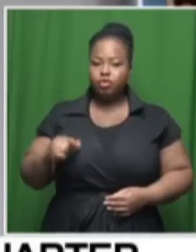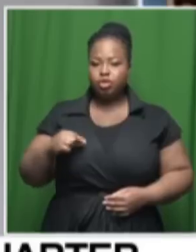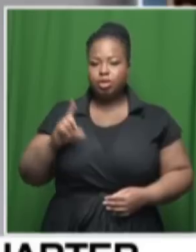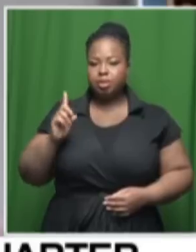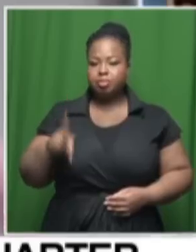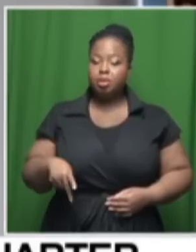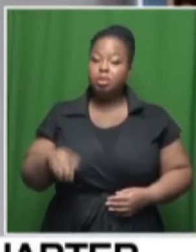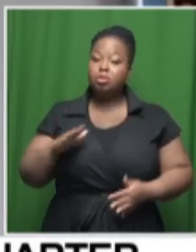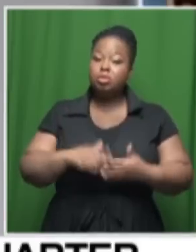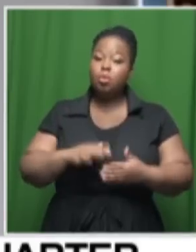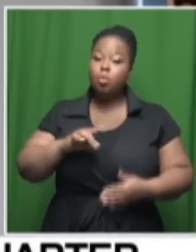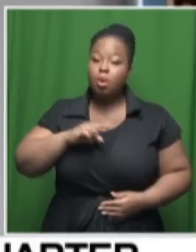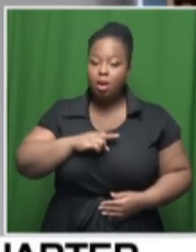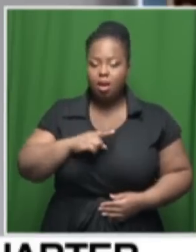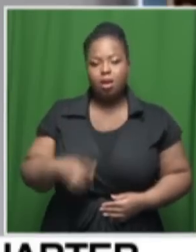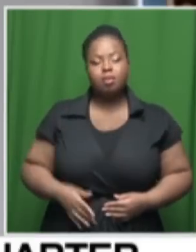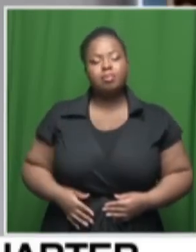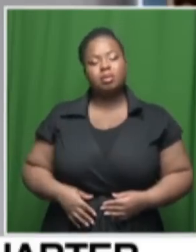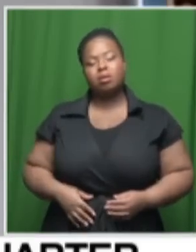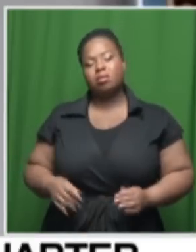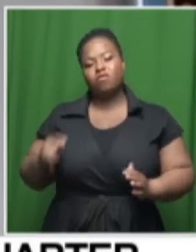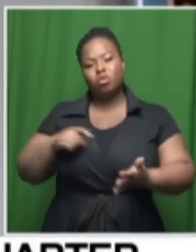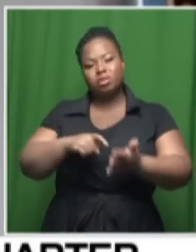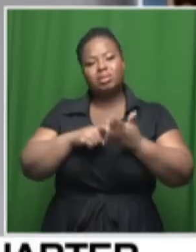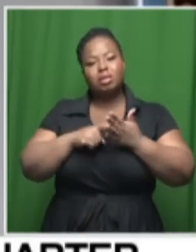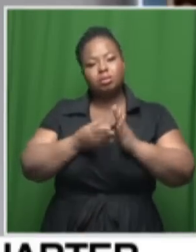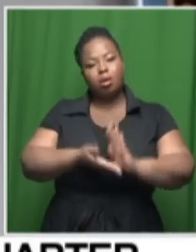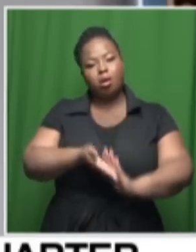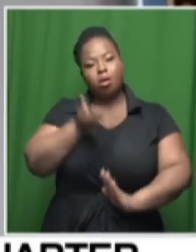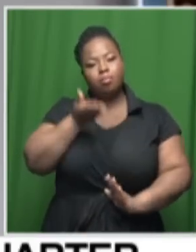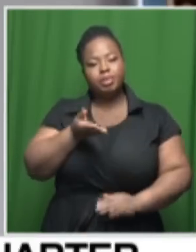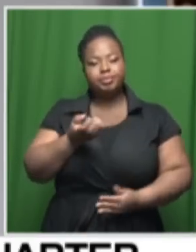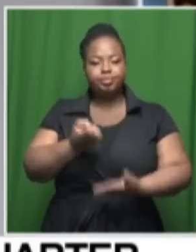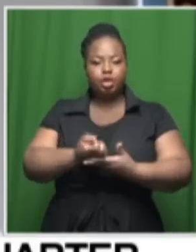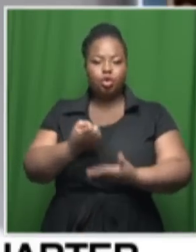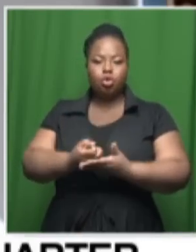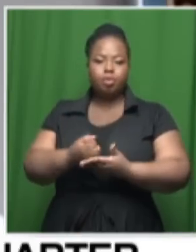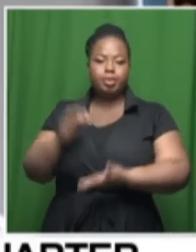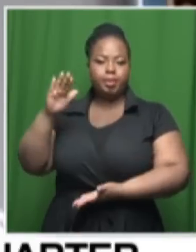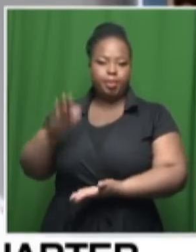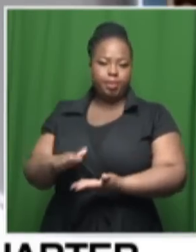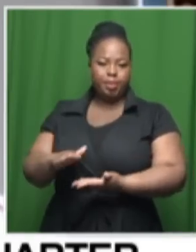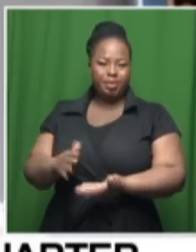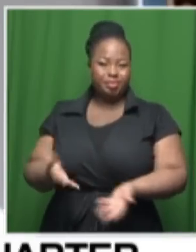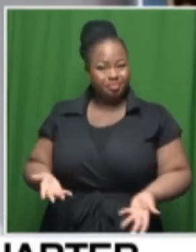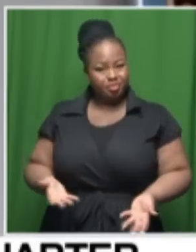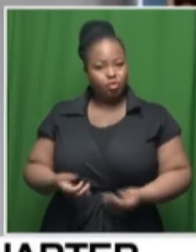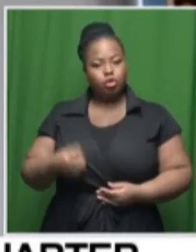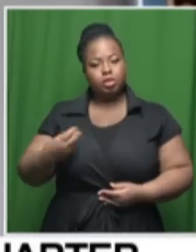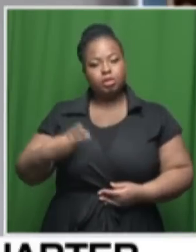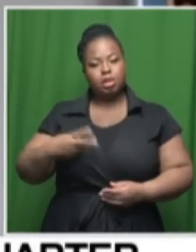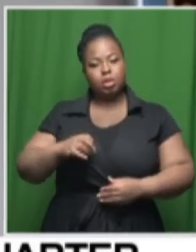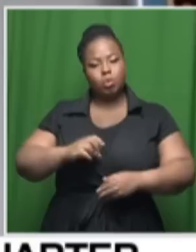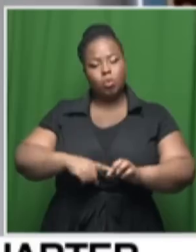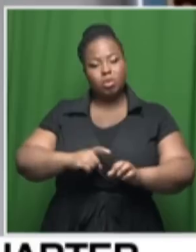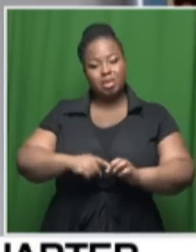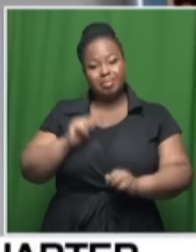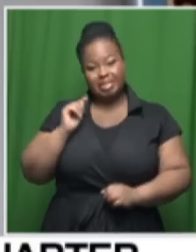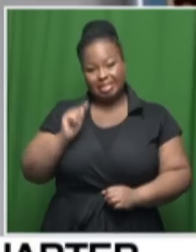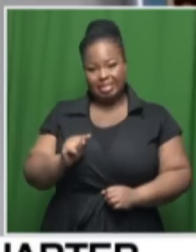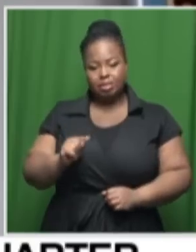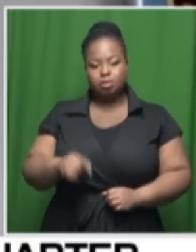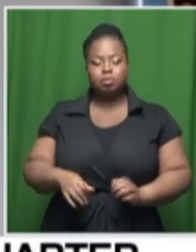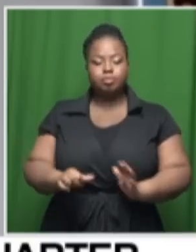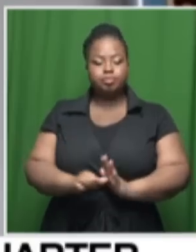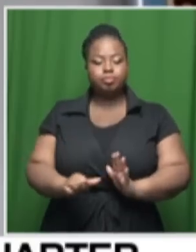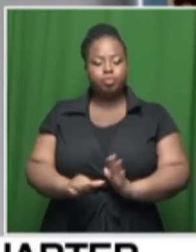reason is because debt has been going up, but also because the economy has been getting smaller, at least in the second quarter. And that's another very